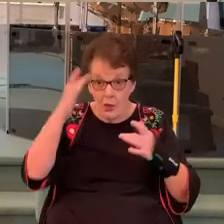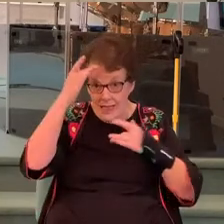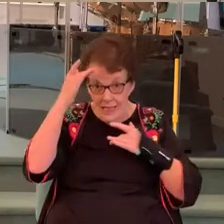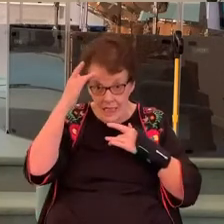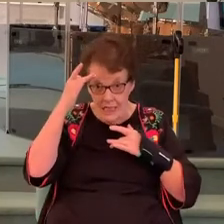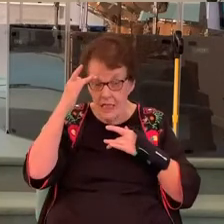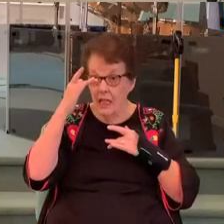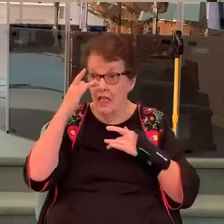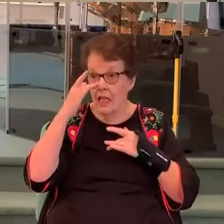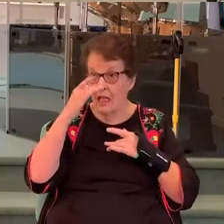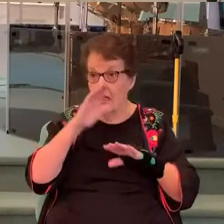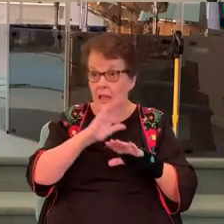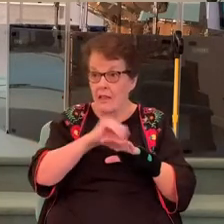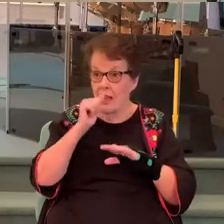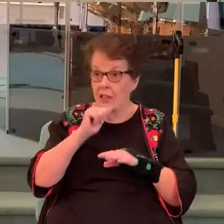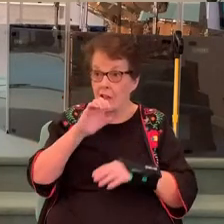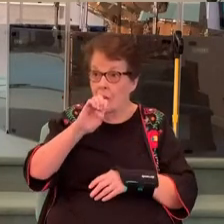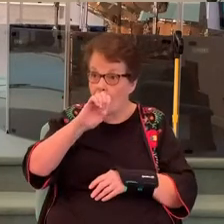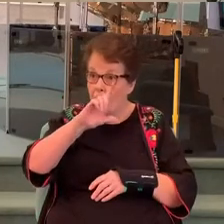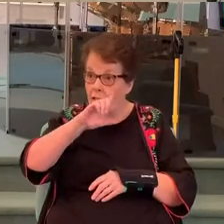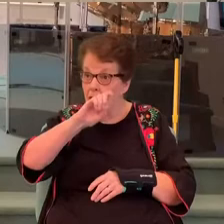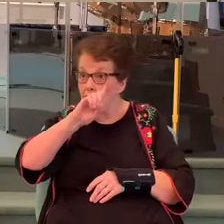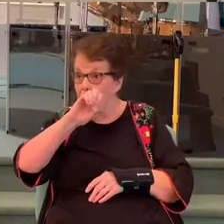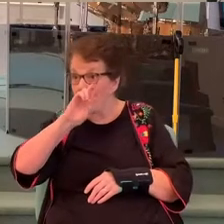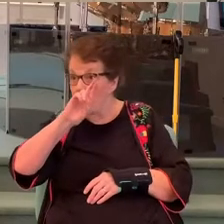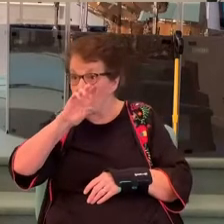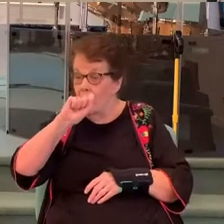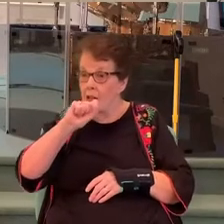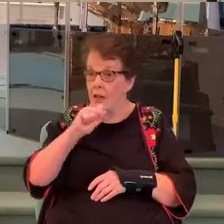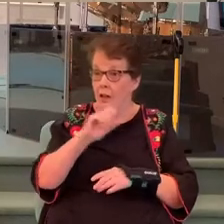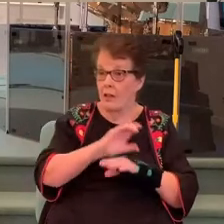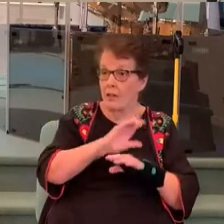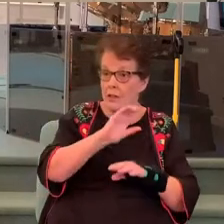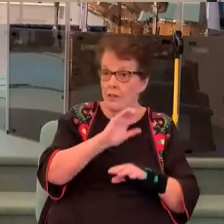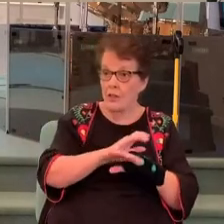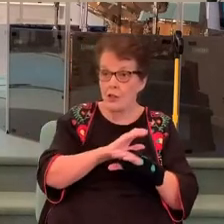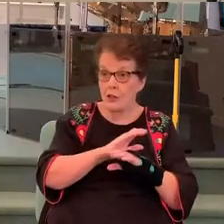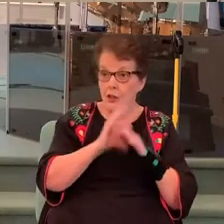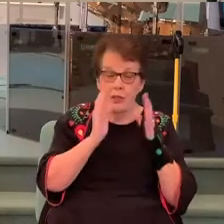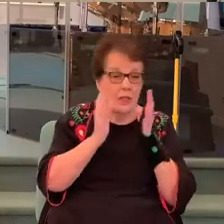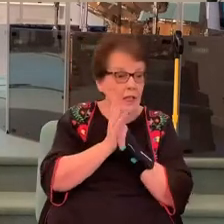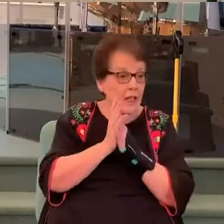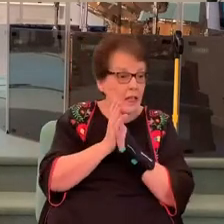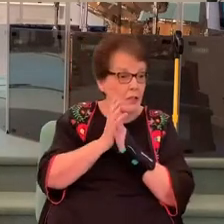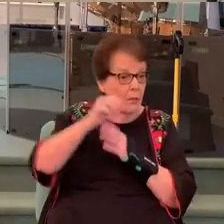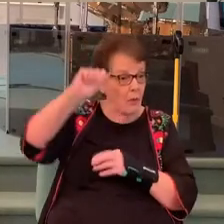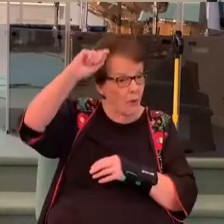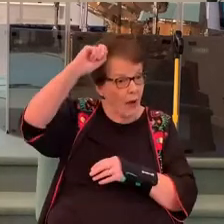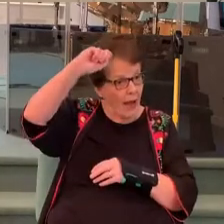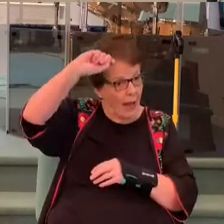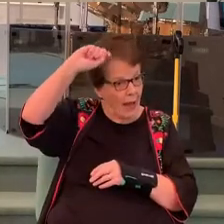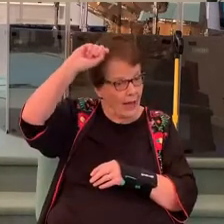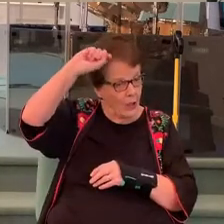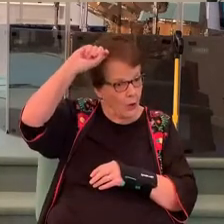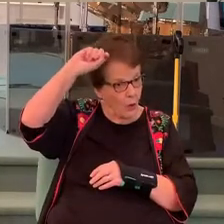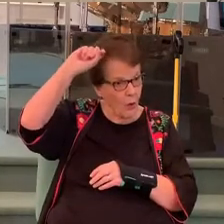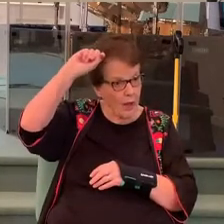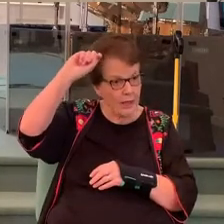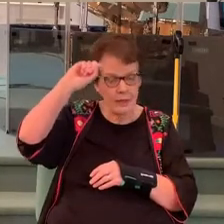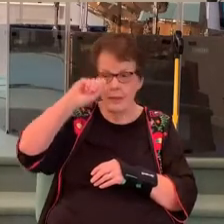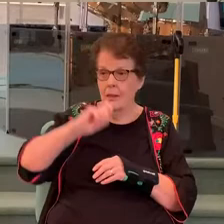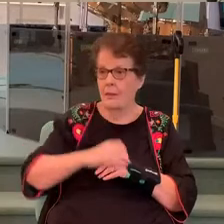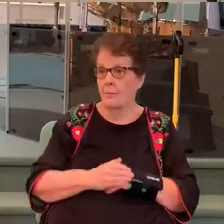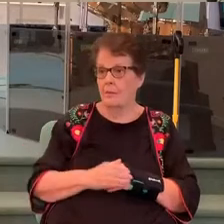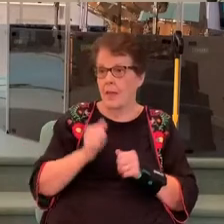to pray over him, anointing him with oil in the name of the Lord." This was not an uncommon practice. Every church had